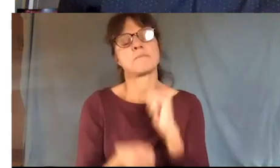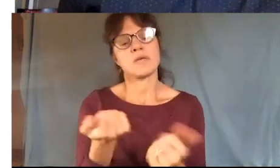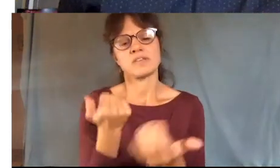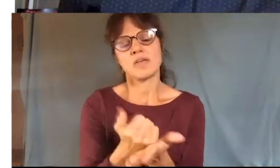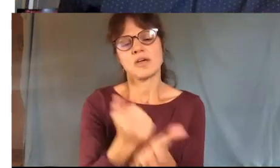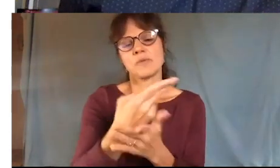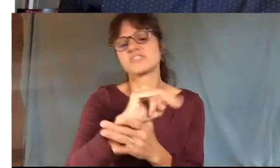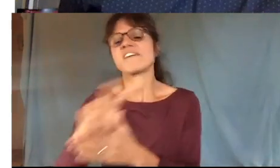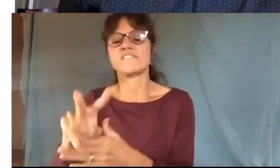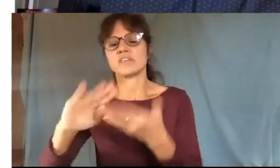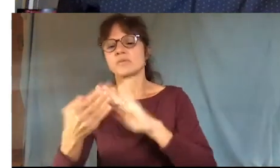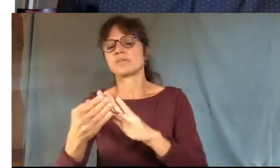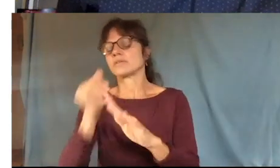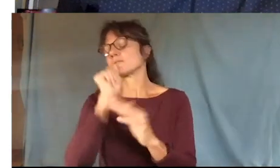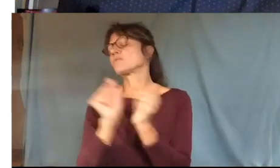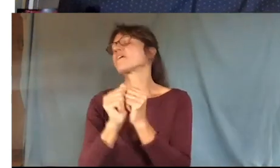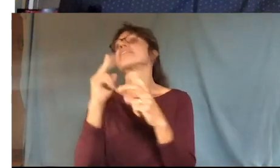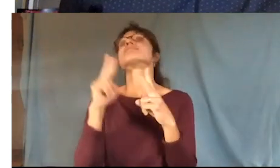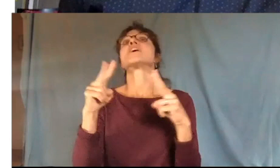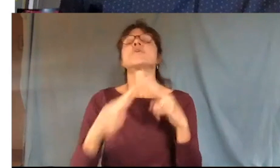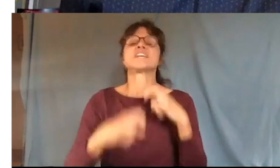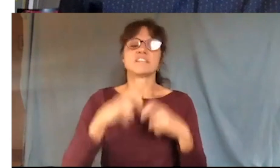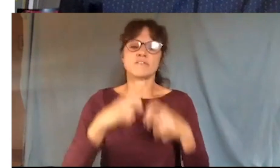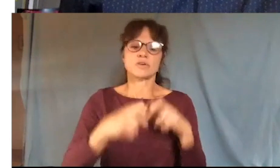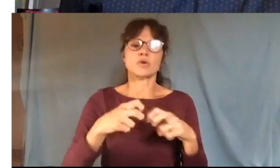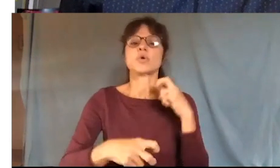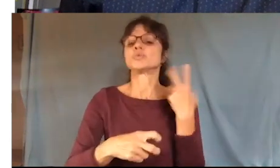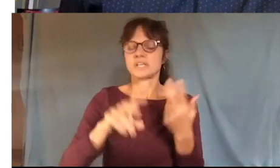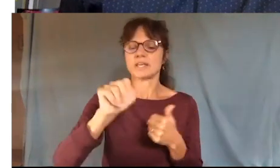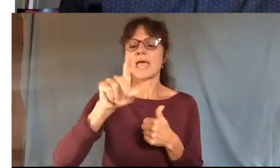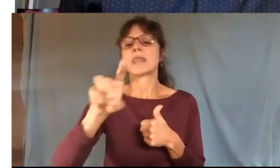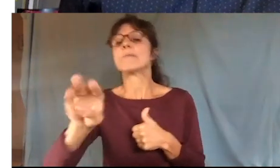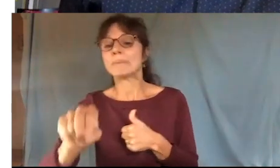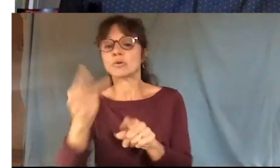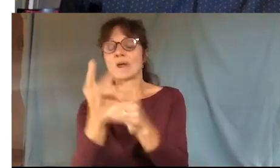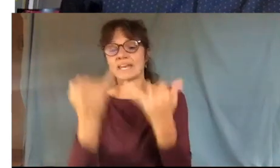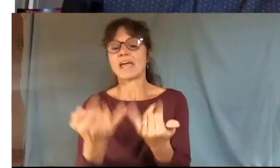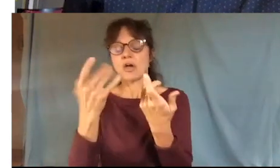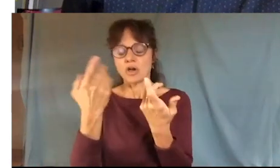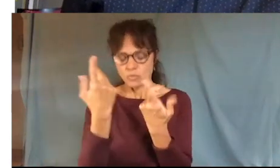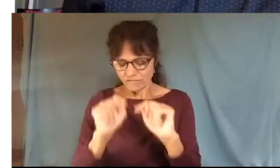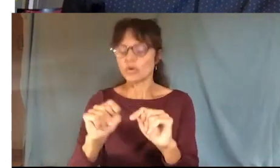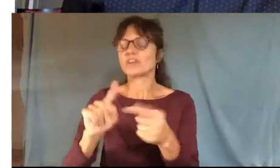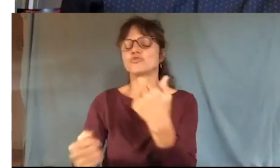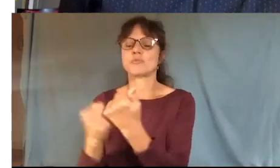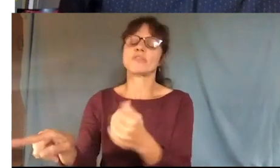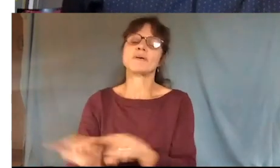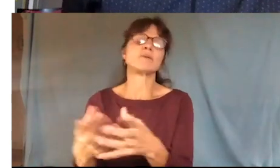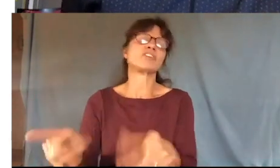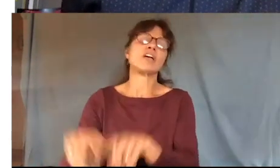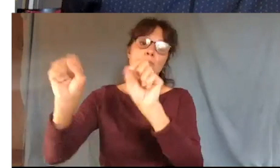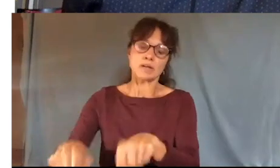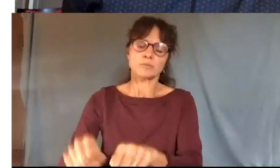community, and they're dealing with a very difficult administration right now. And we need to try and support them as much as we possibly can. And